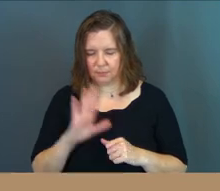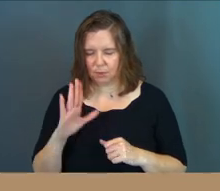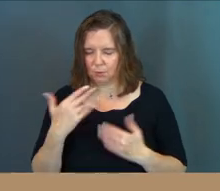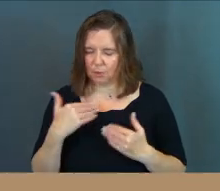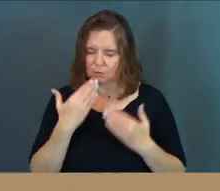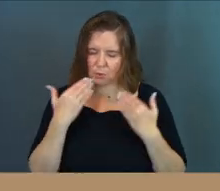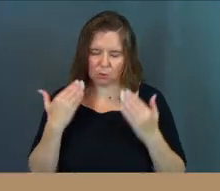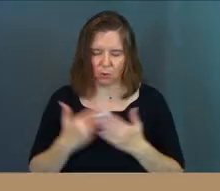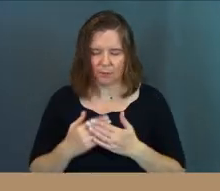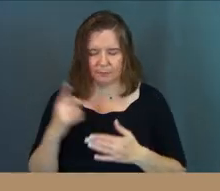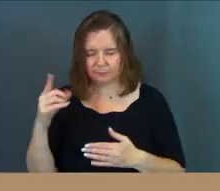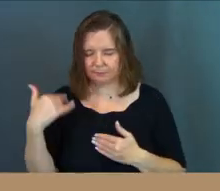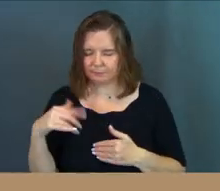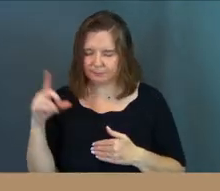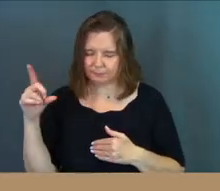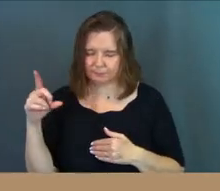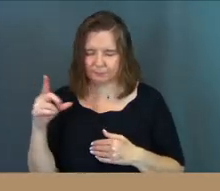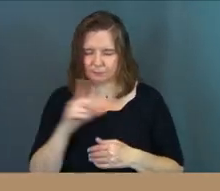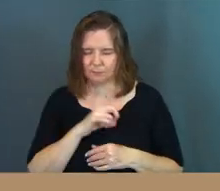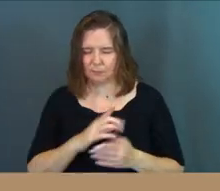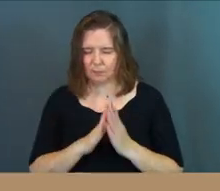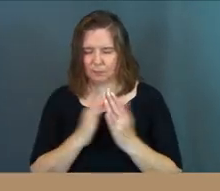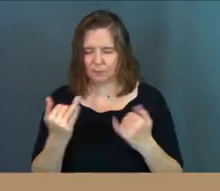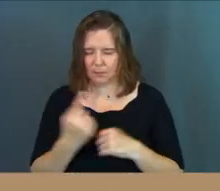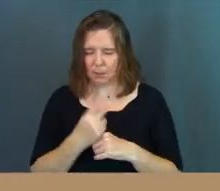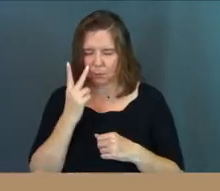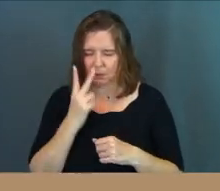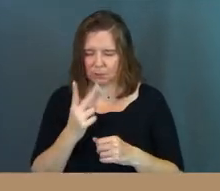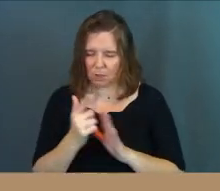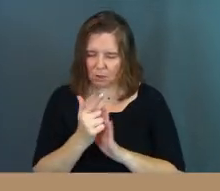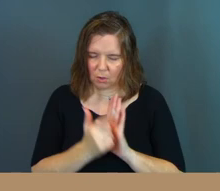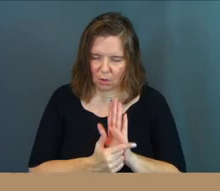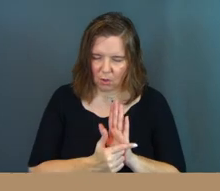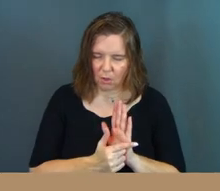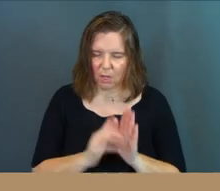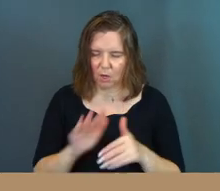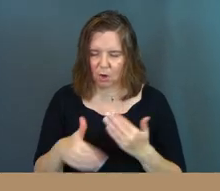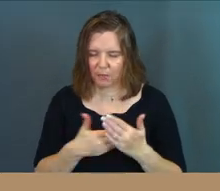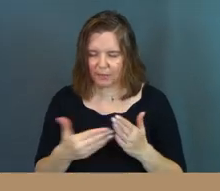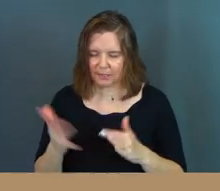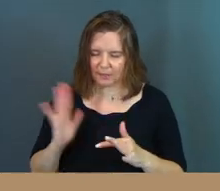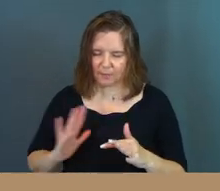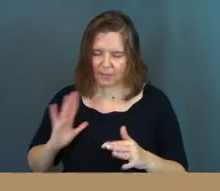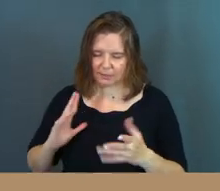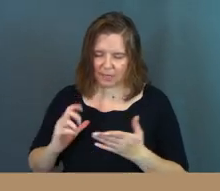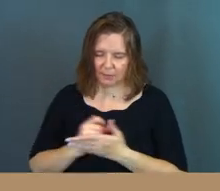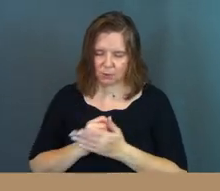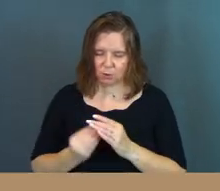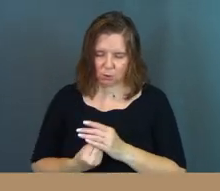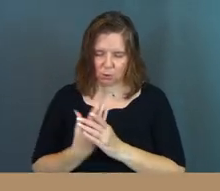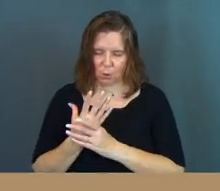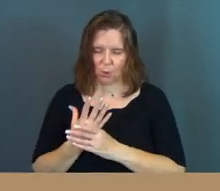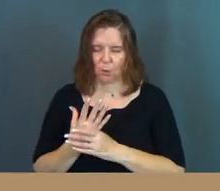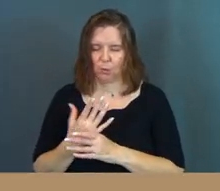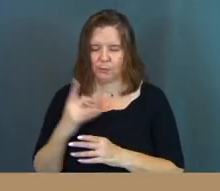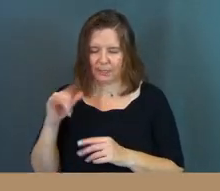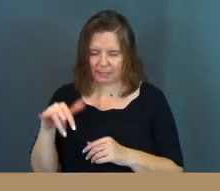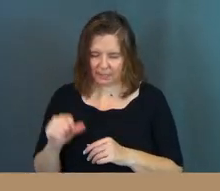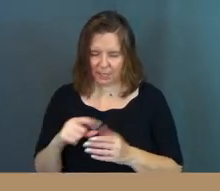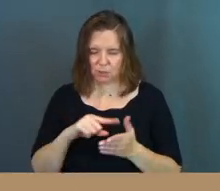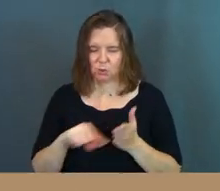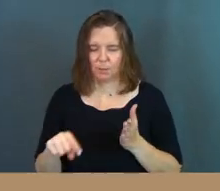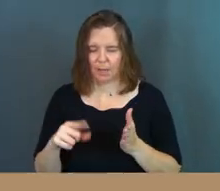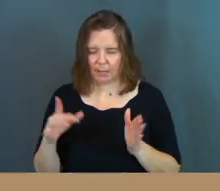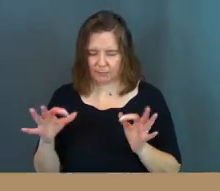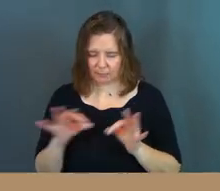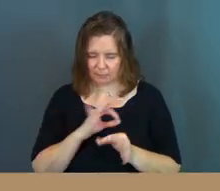You are so good. So Lord, I pray that today we see your law and all the things of the past is opportunity to grow on, God. That yes, you've paid